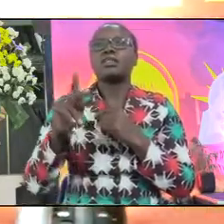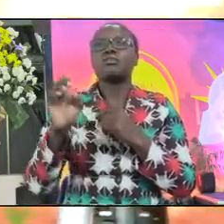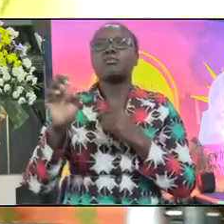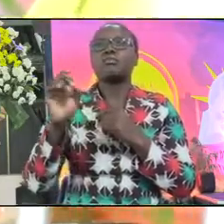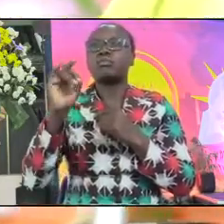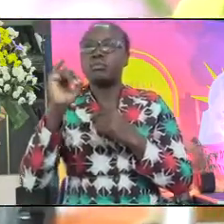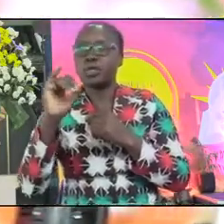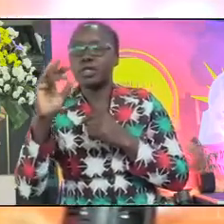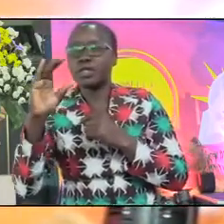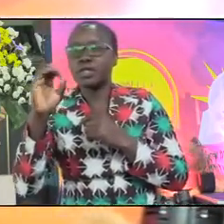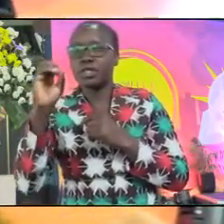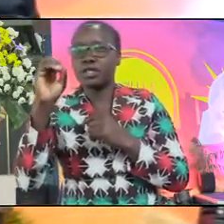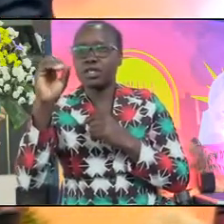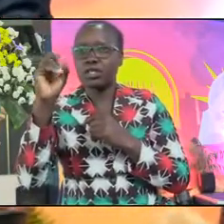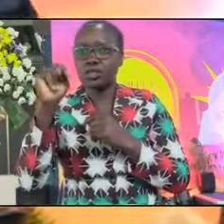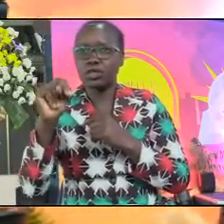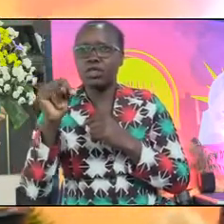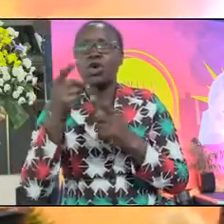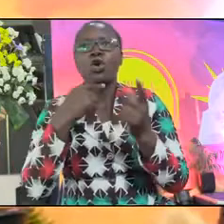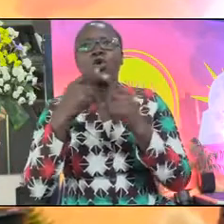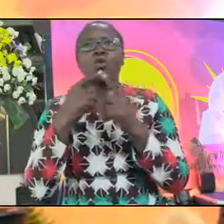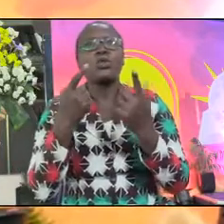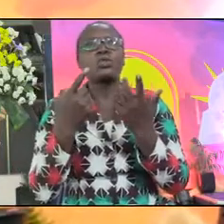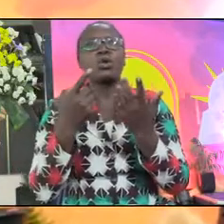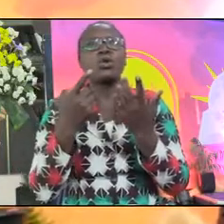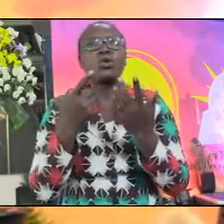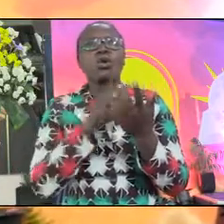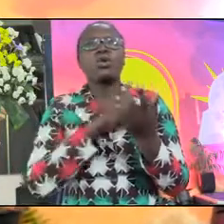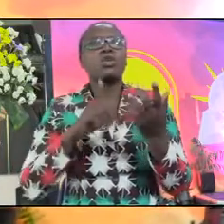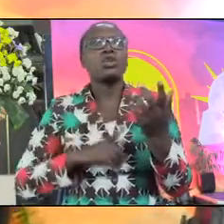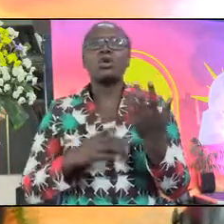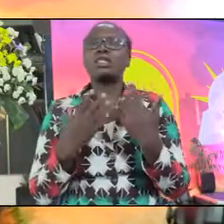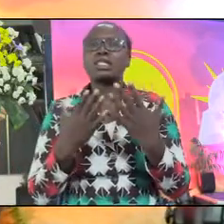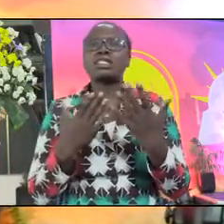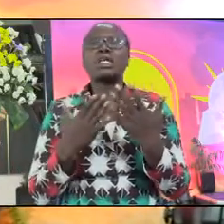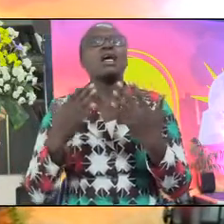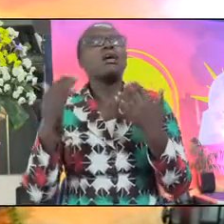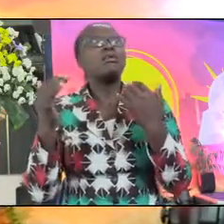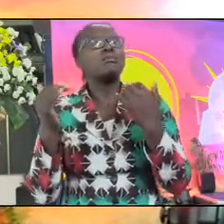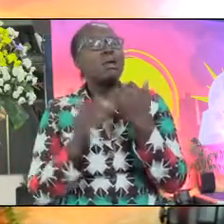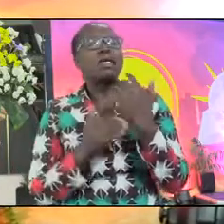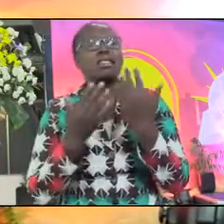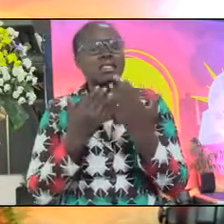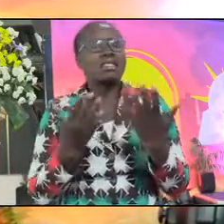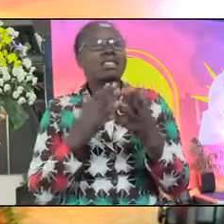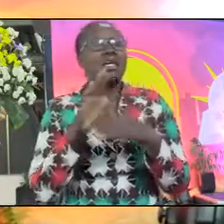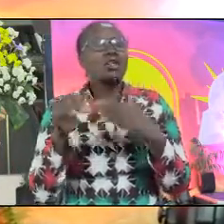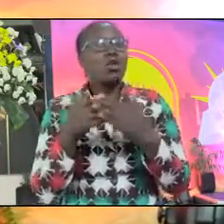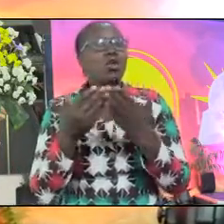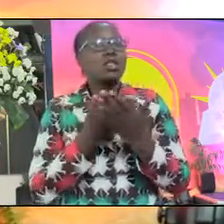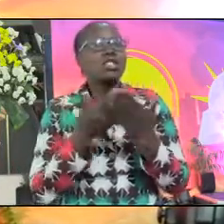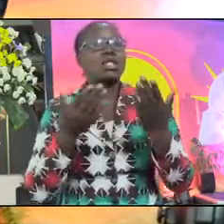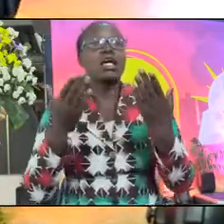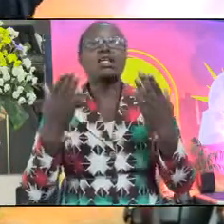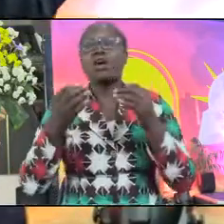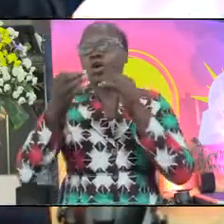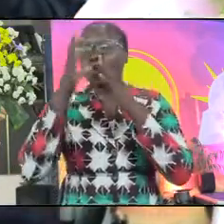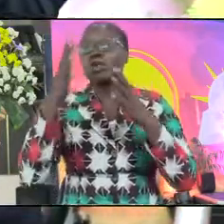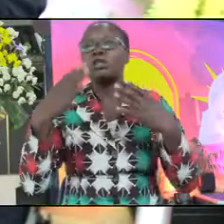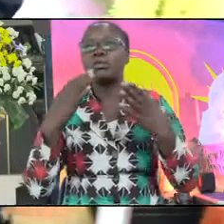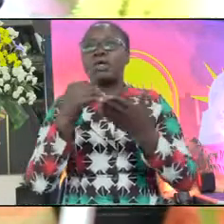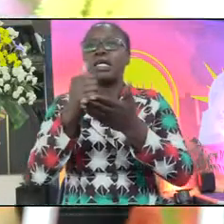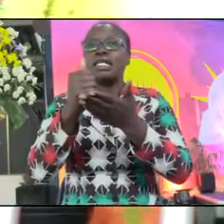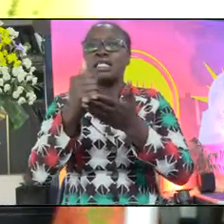we talk, we don't talk low stuff, nasty stuff. And these are godly people